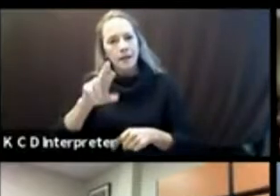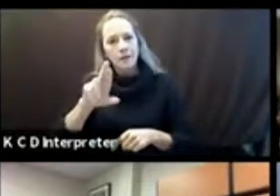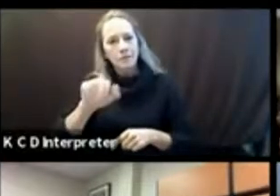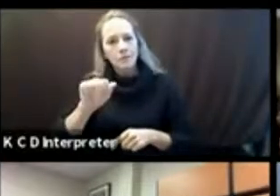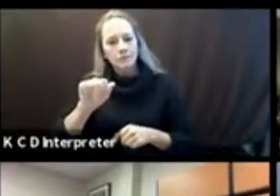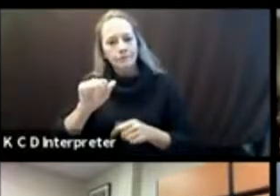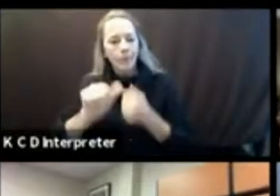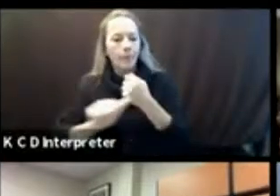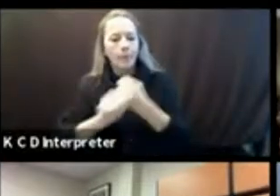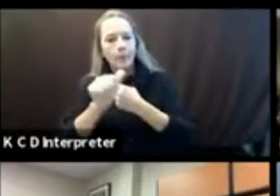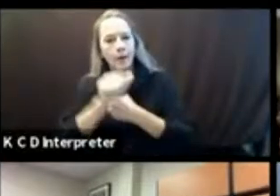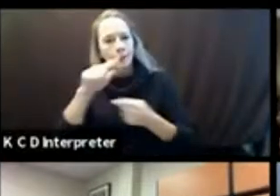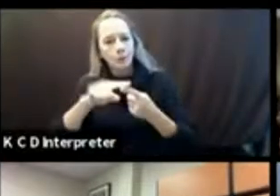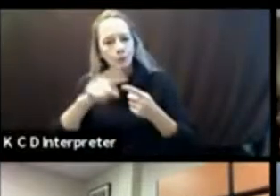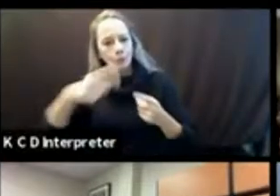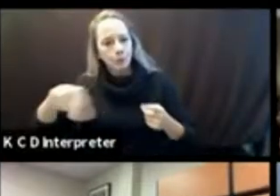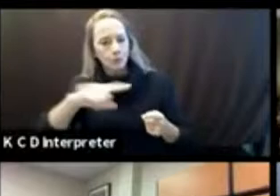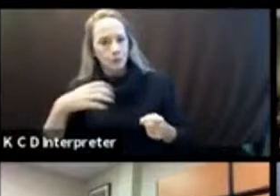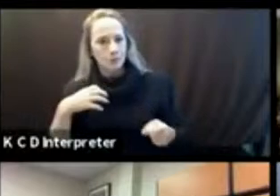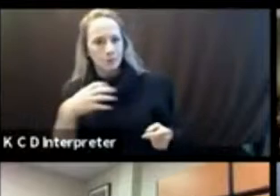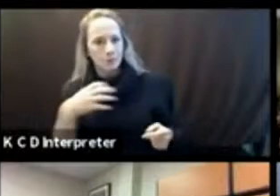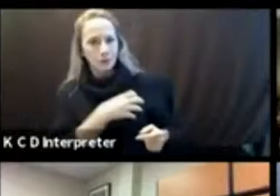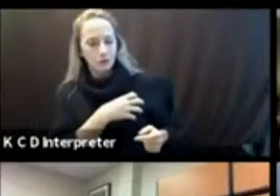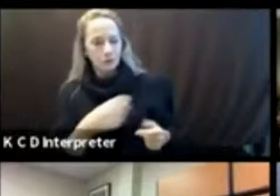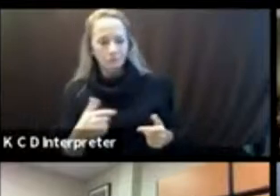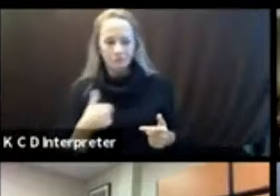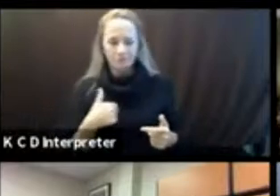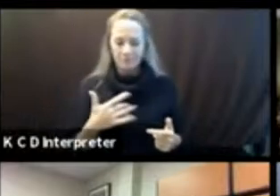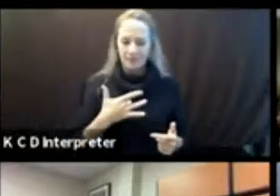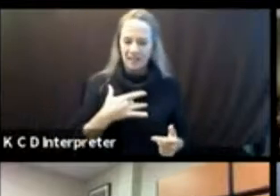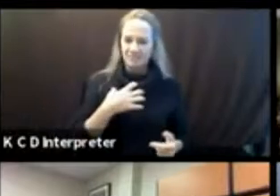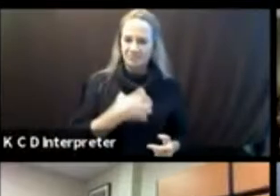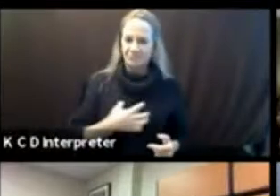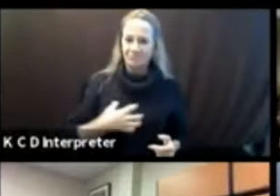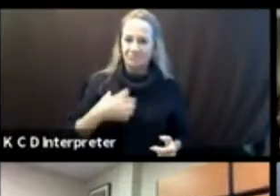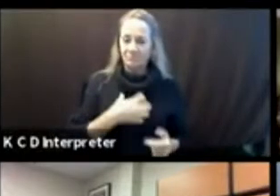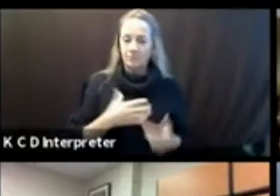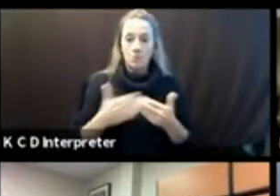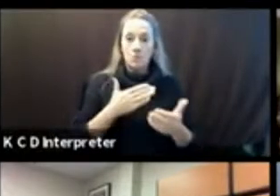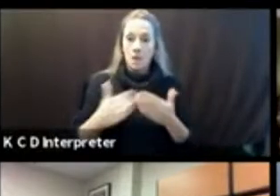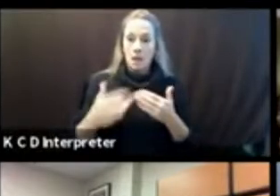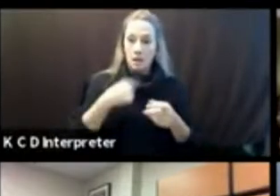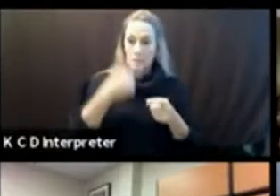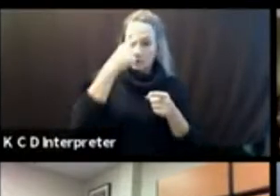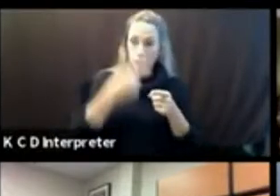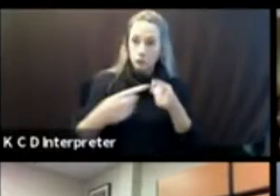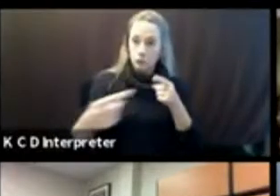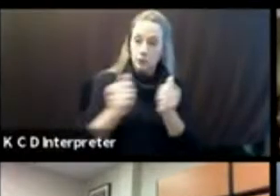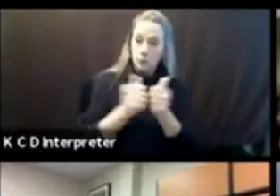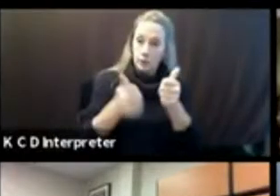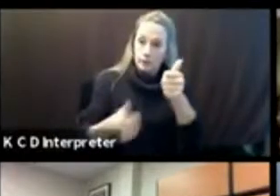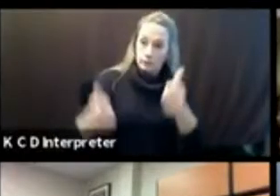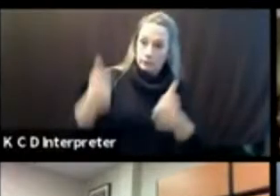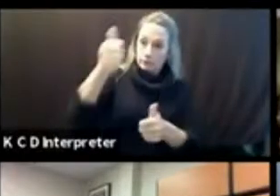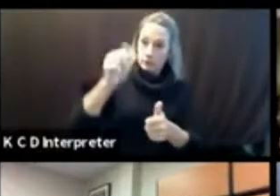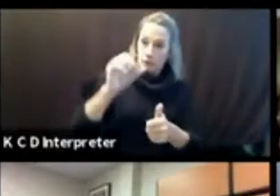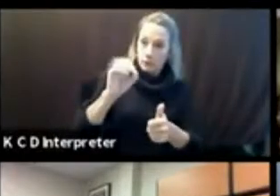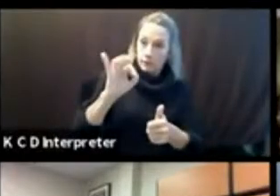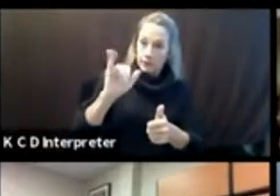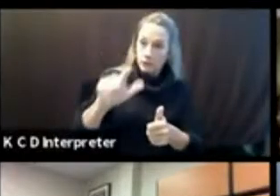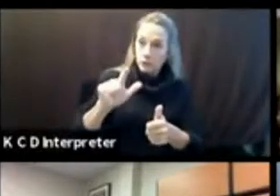and disgusting to me as a resident, no matter how much I disagree with an official or an entity in this